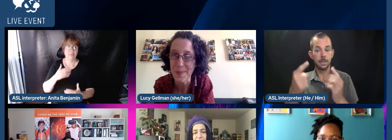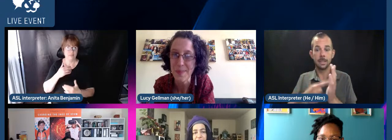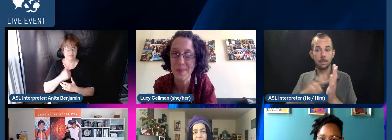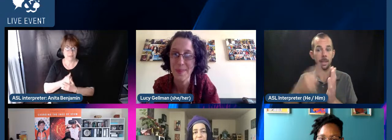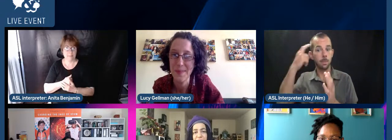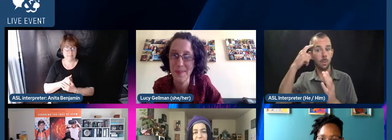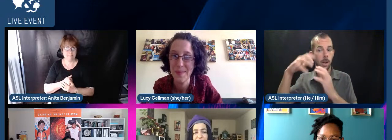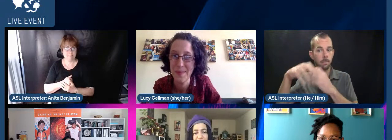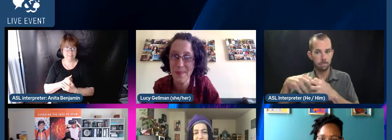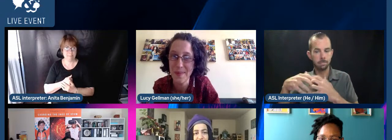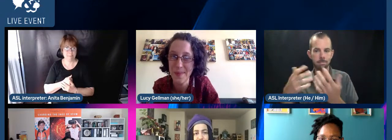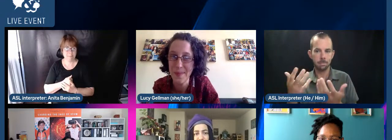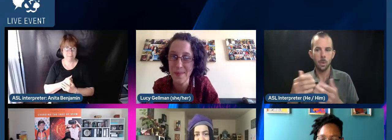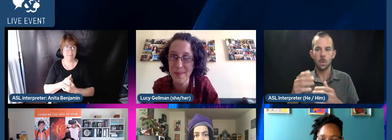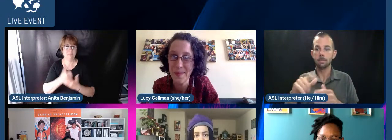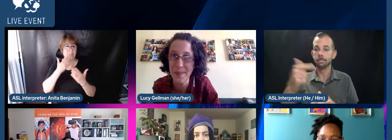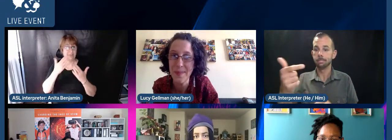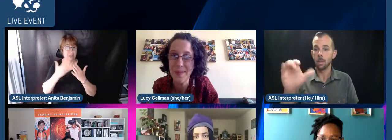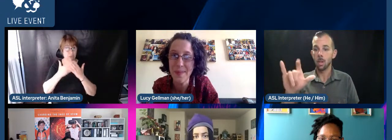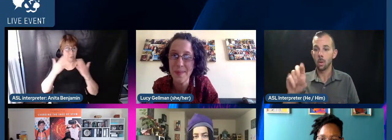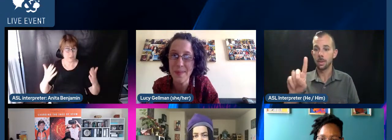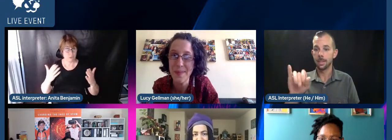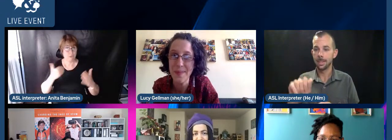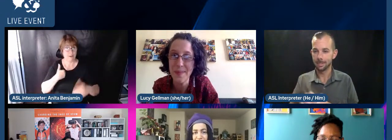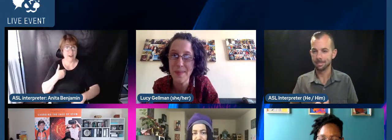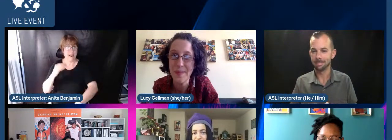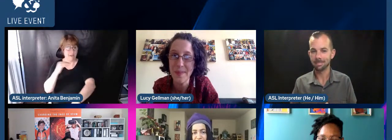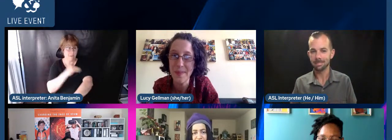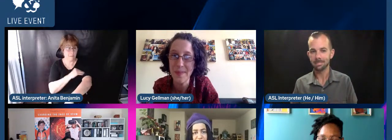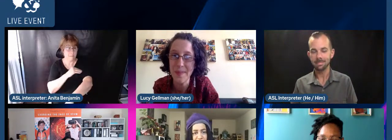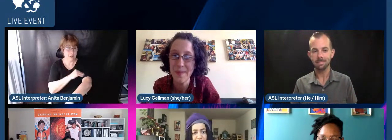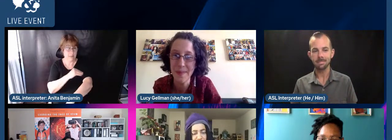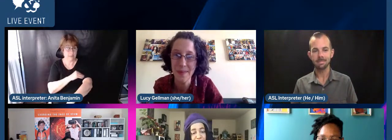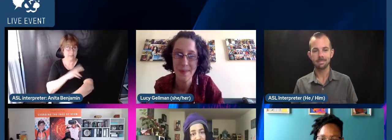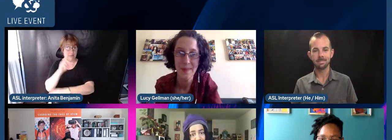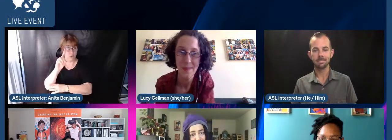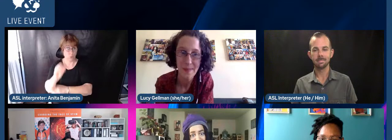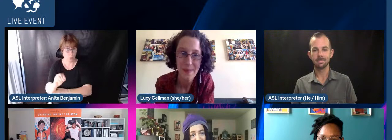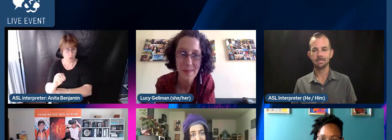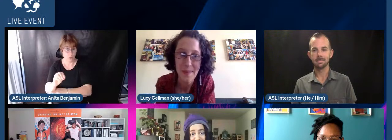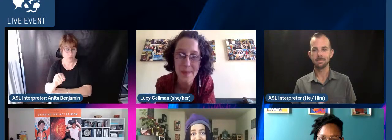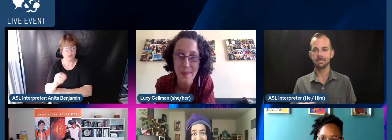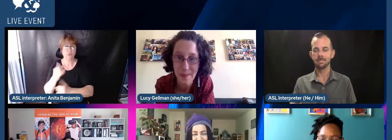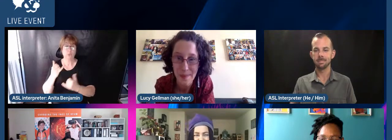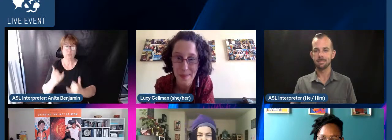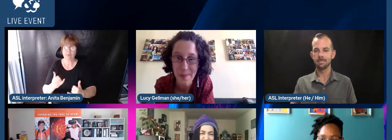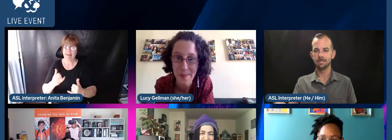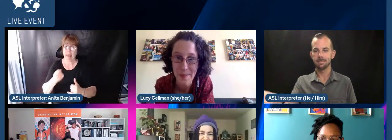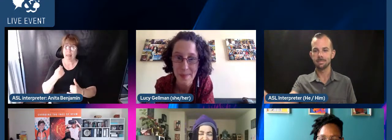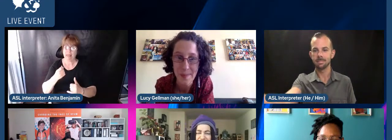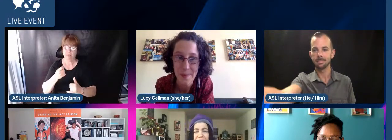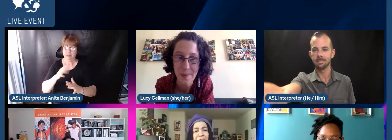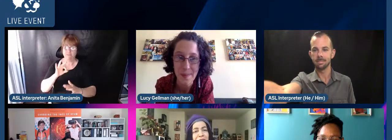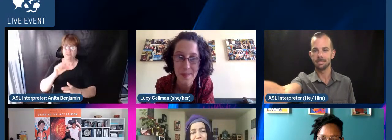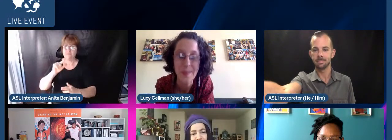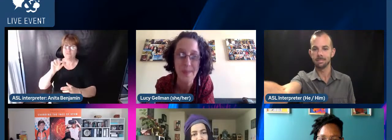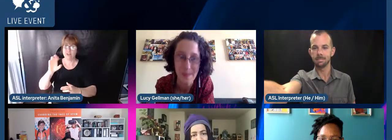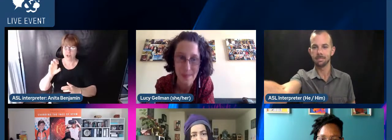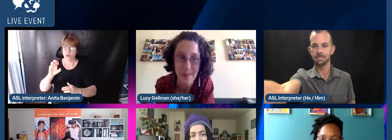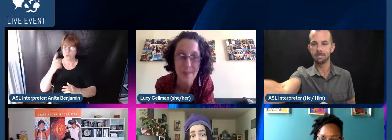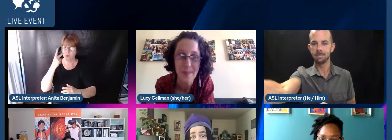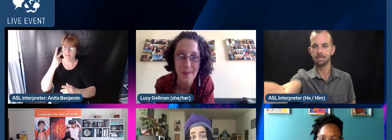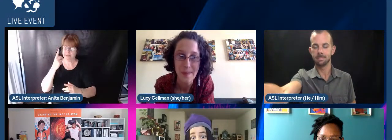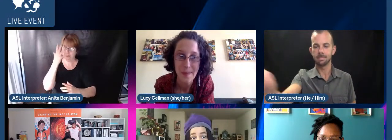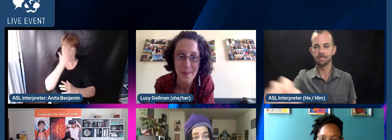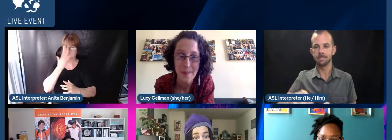I have a muscle disorder, and I'm actually having a little bit of a flare today. So you might see me pull a face. I'm very